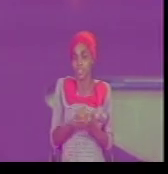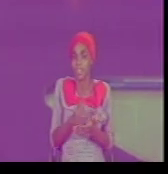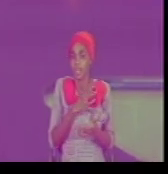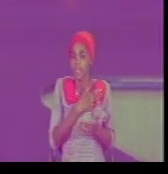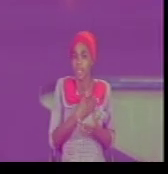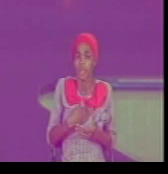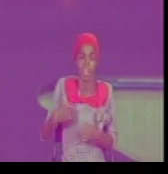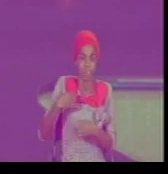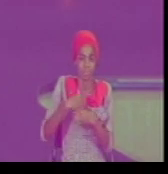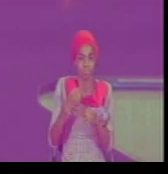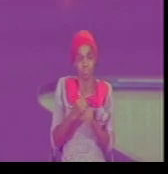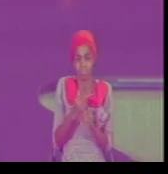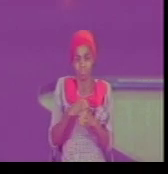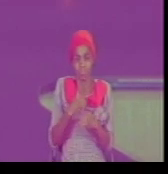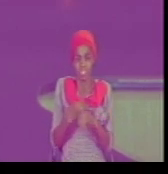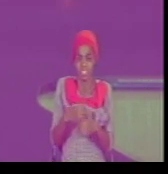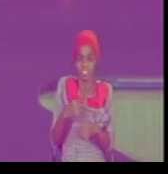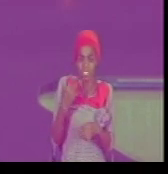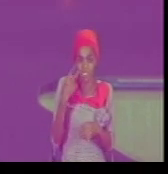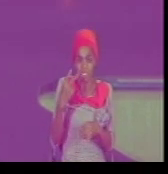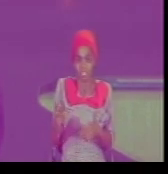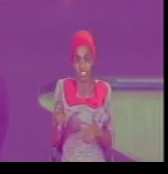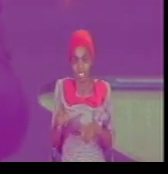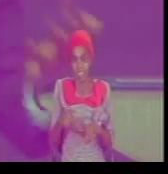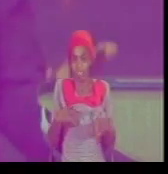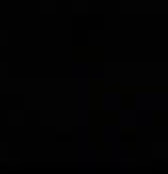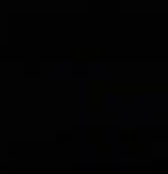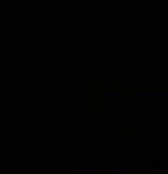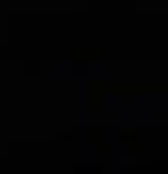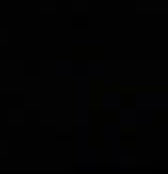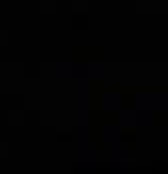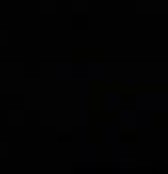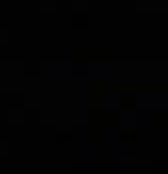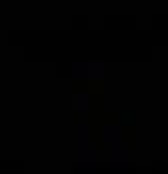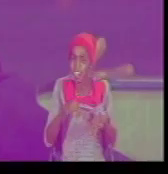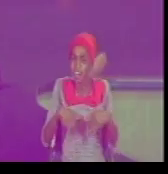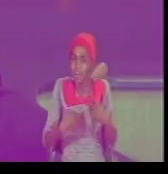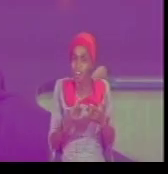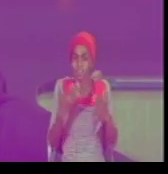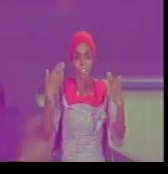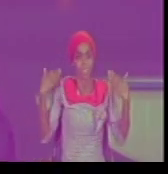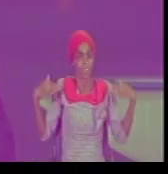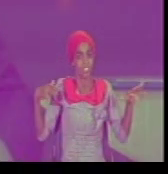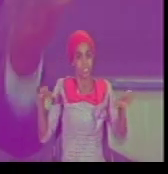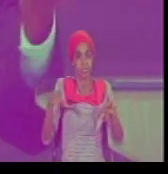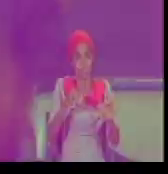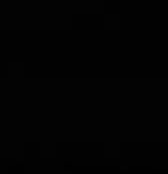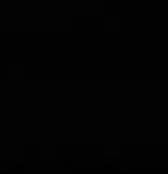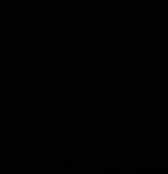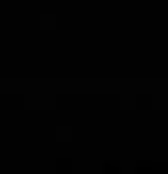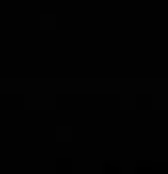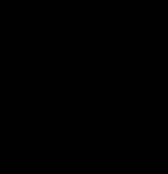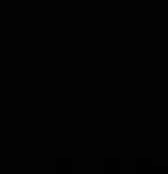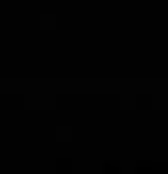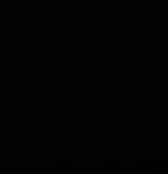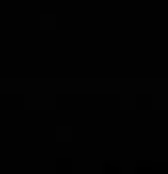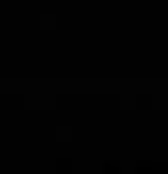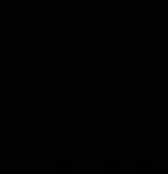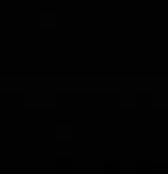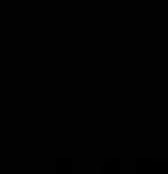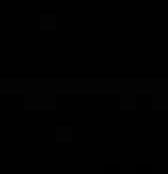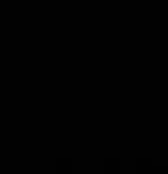light? Is that how the angels do it in heaven? We have to look at the history of praising the Lord so that we don't